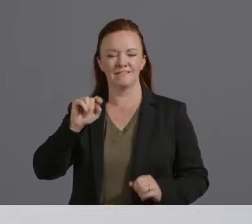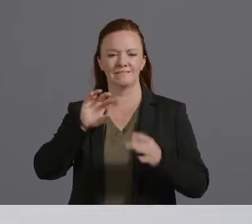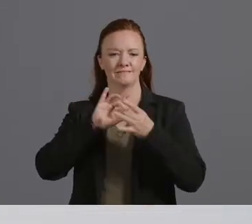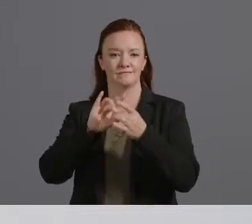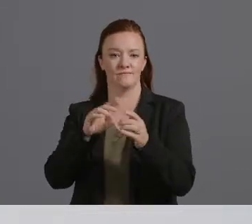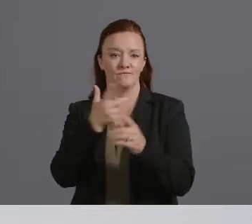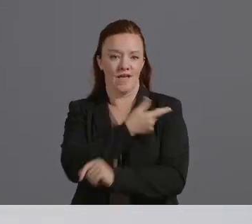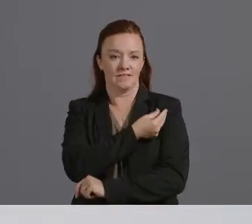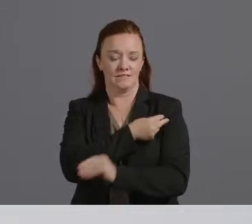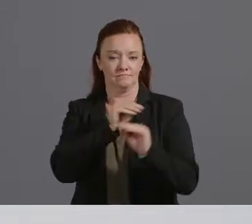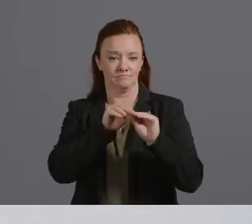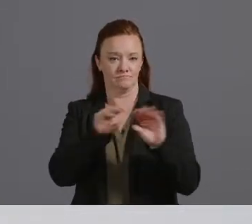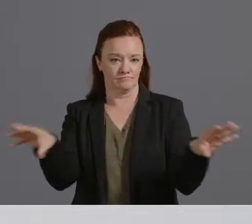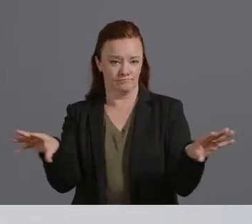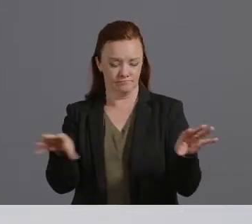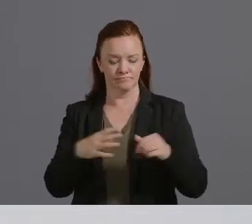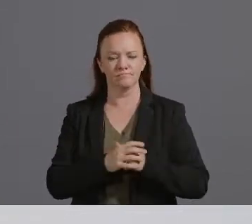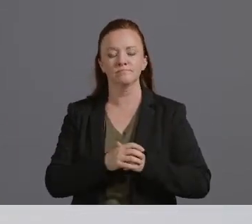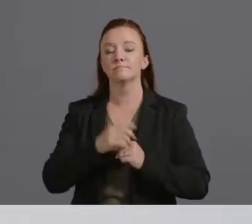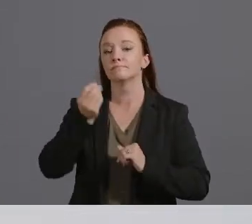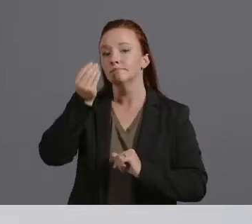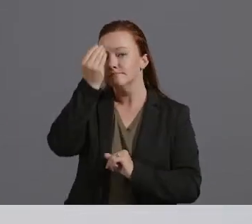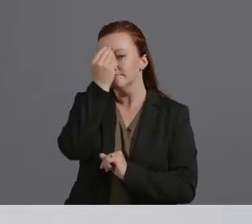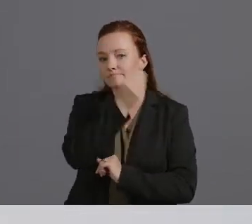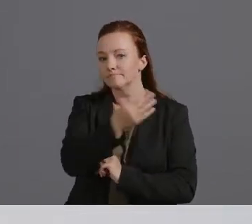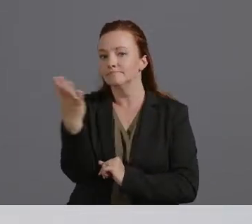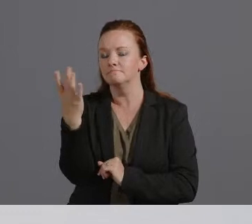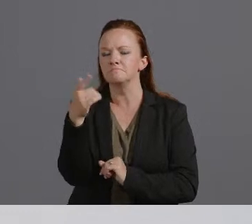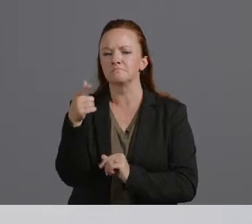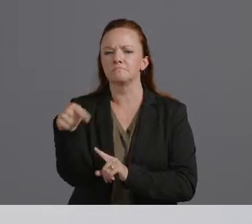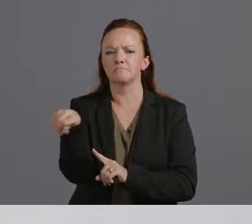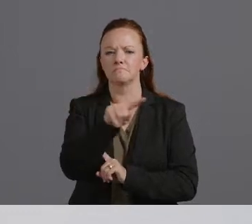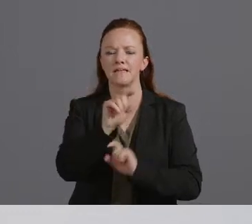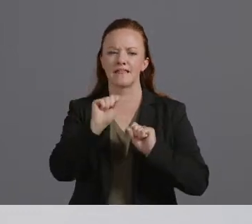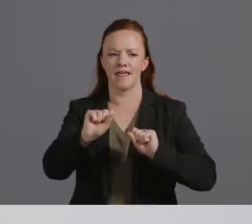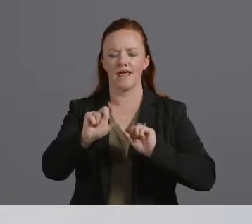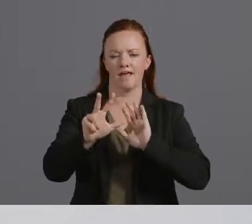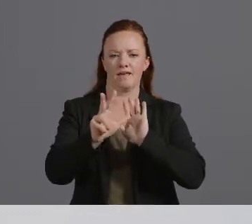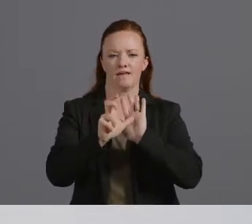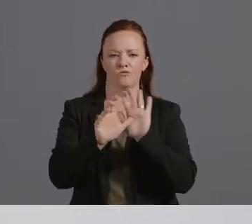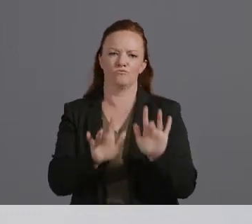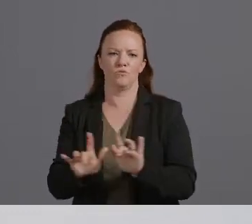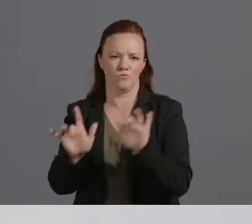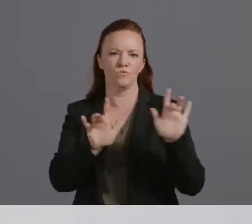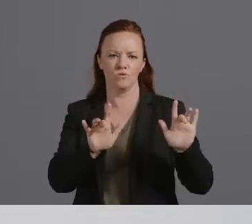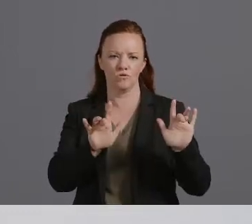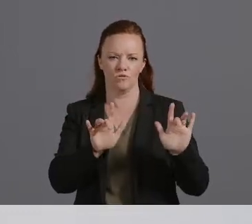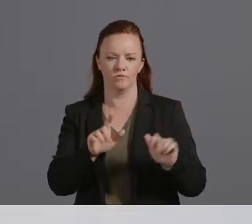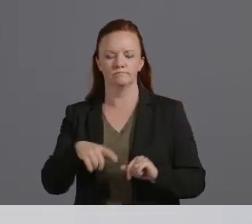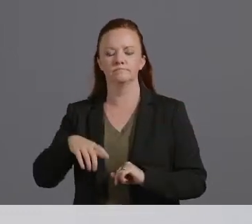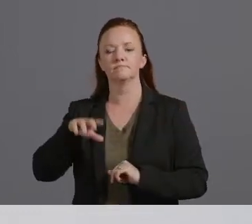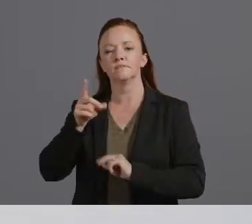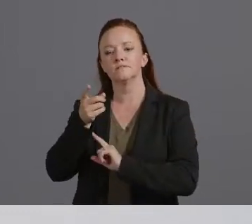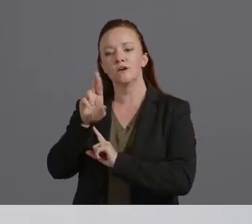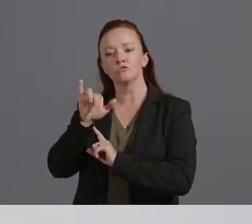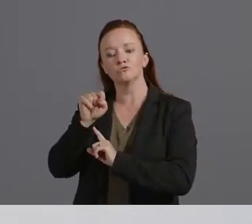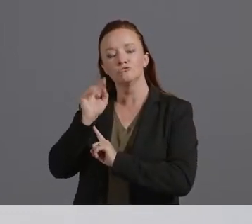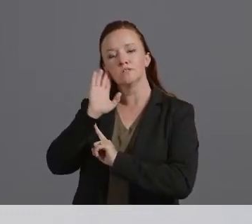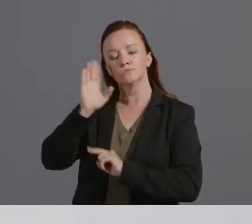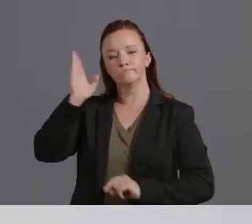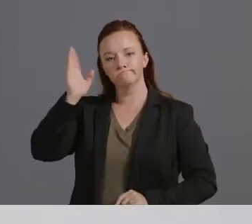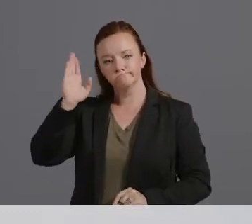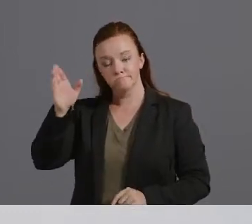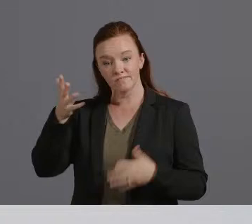this is an on-the-record session, and we're setting everyone up to record. To ask a question after her presentation, please raise your hand in